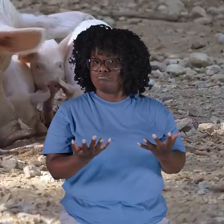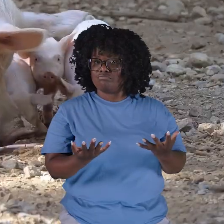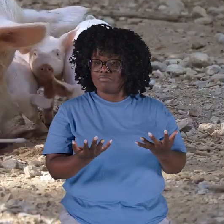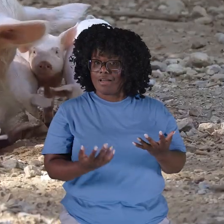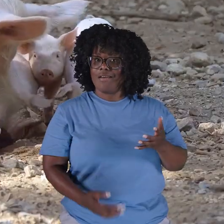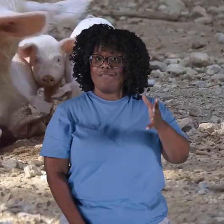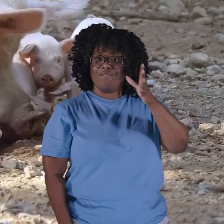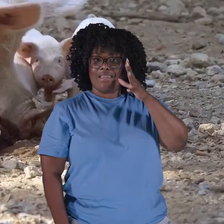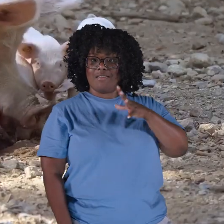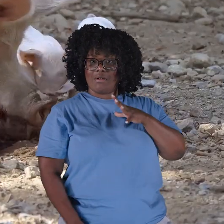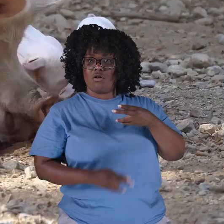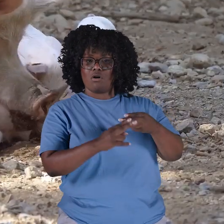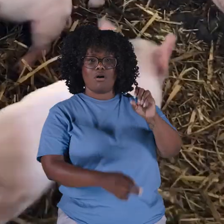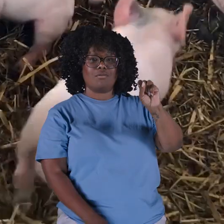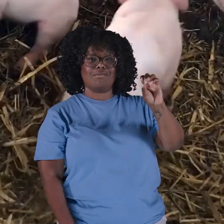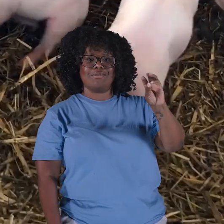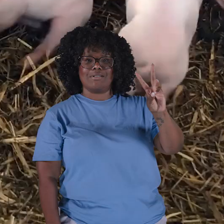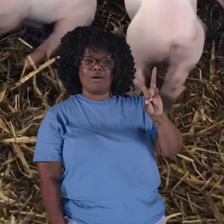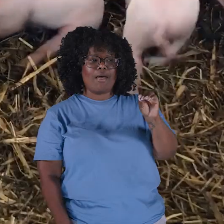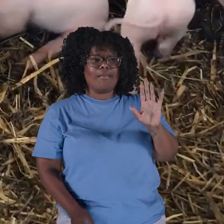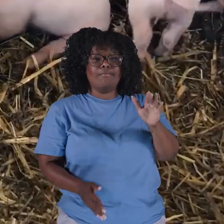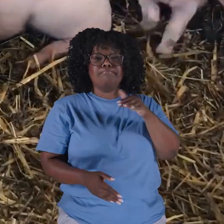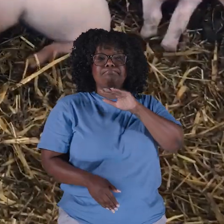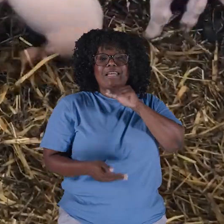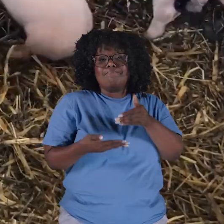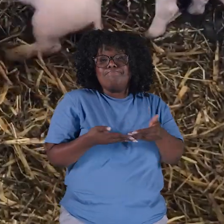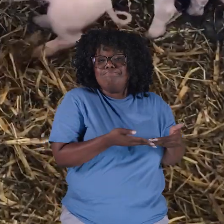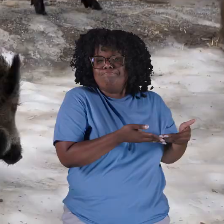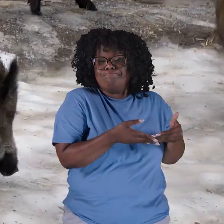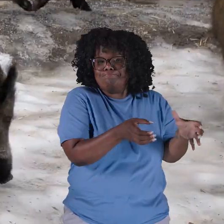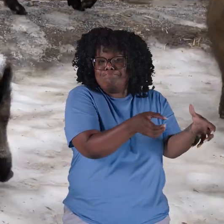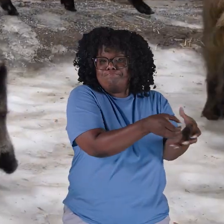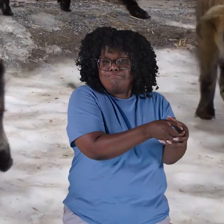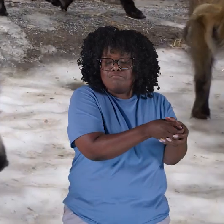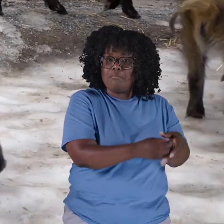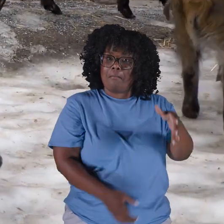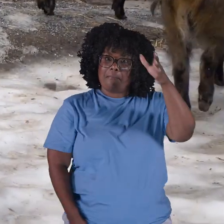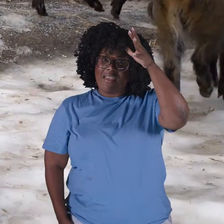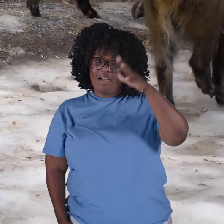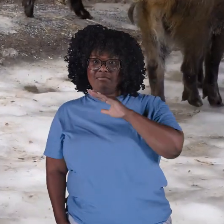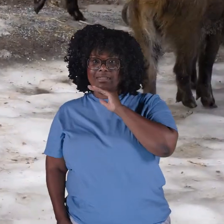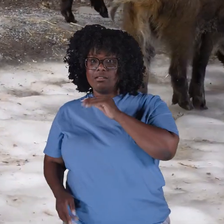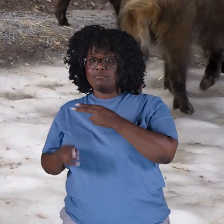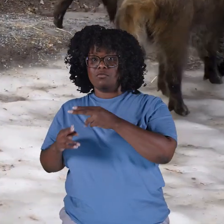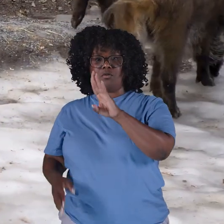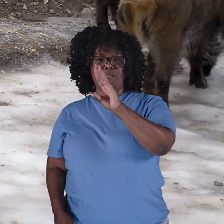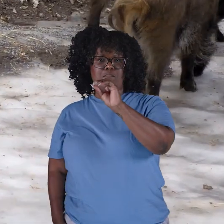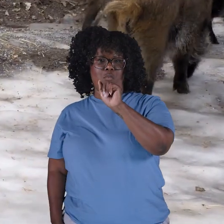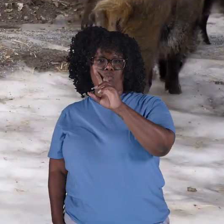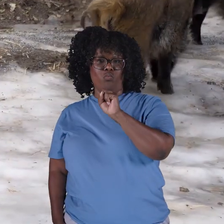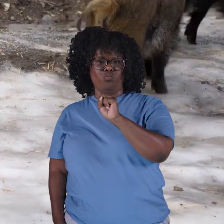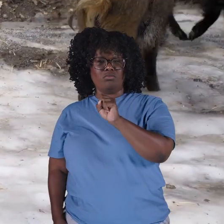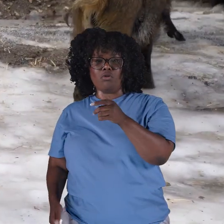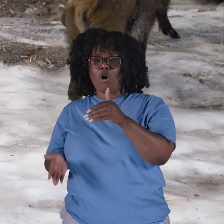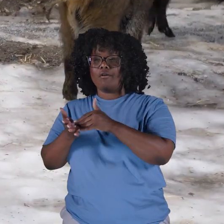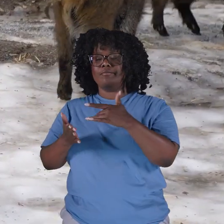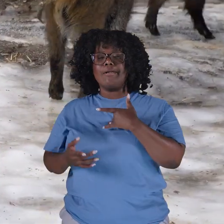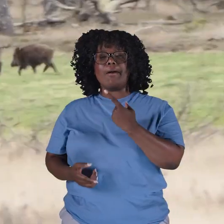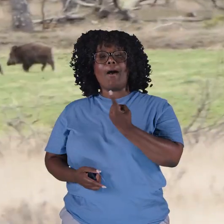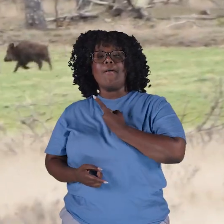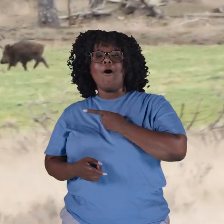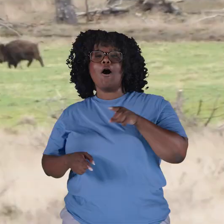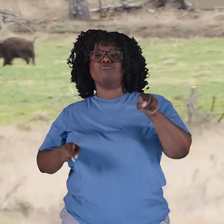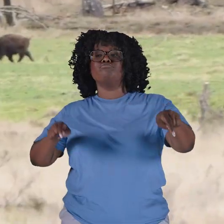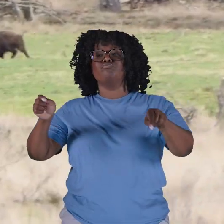females called sows and their piglets. Male pigs, or boars, often live alone,